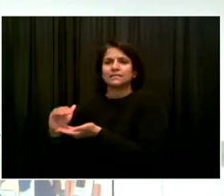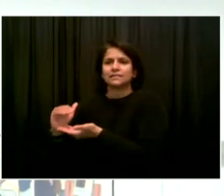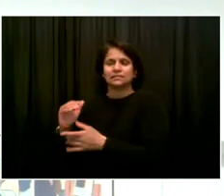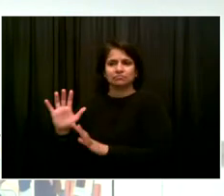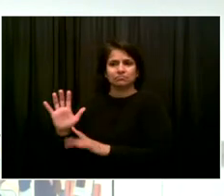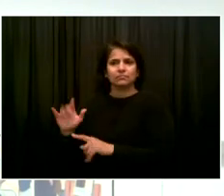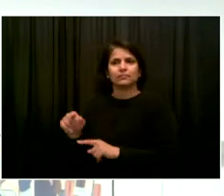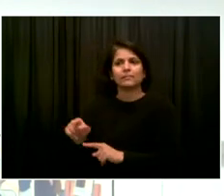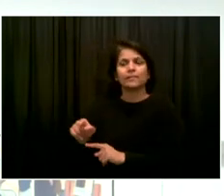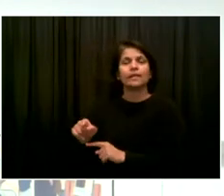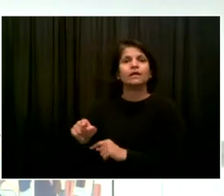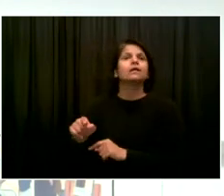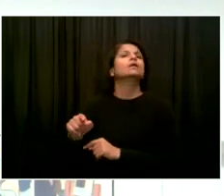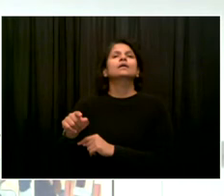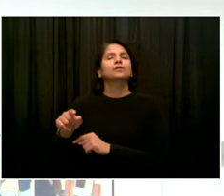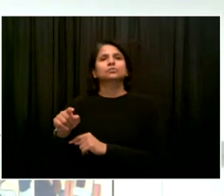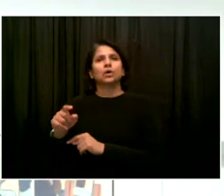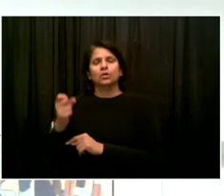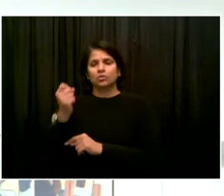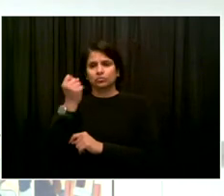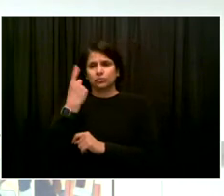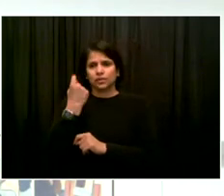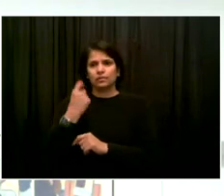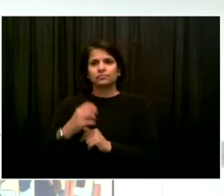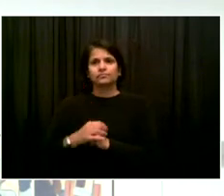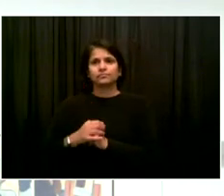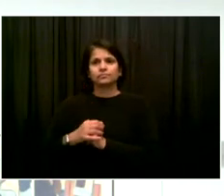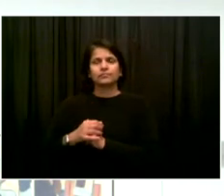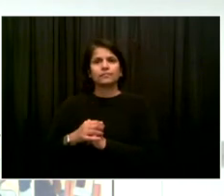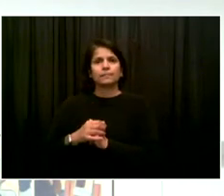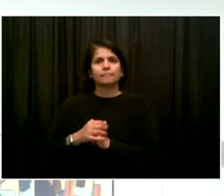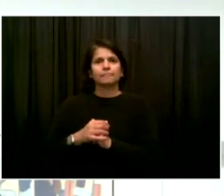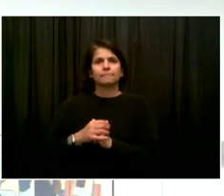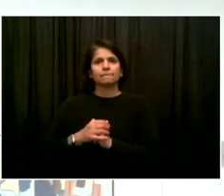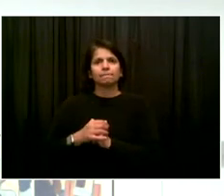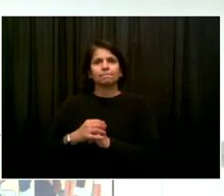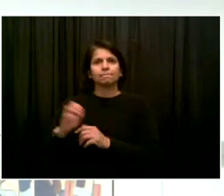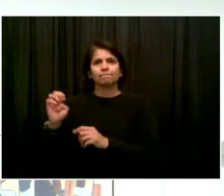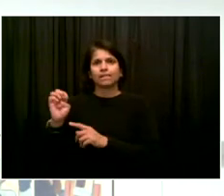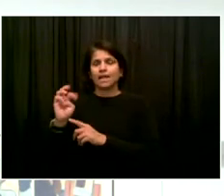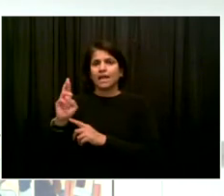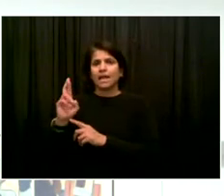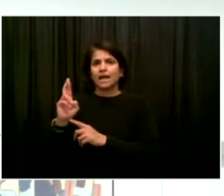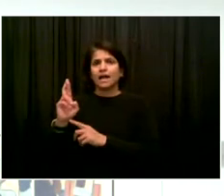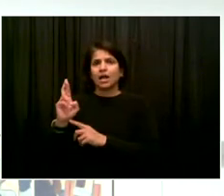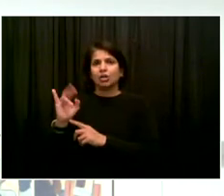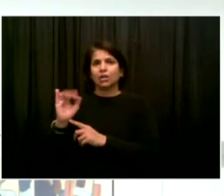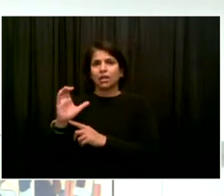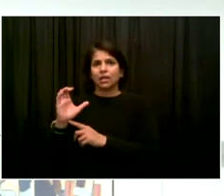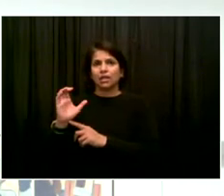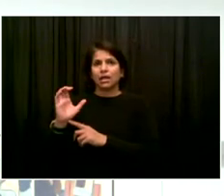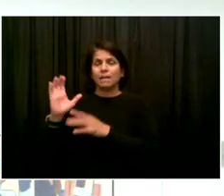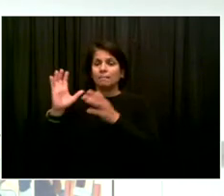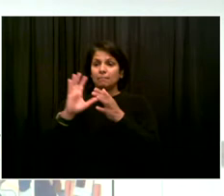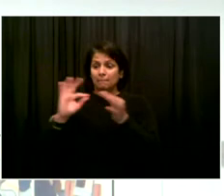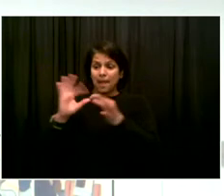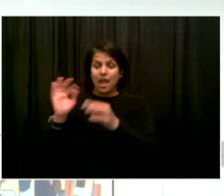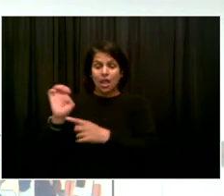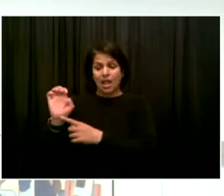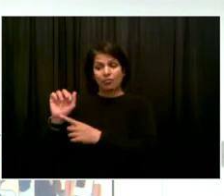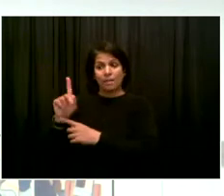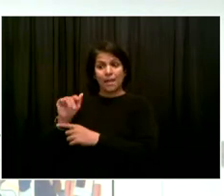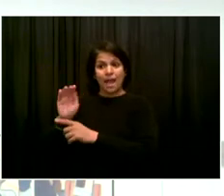As Mayor-elect Adams said, it is the result of the layered prevention measures we put in place, like vaccination,